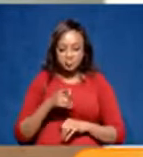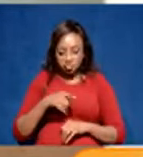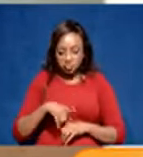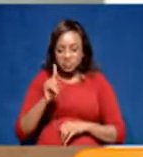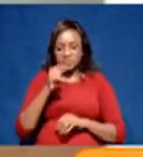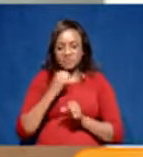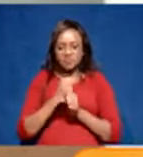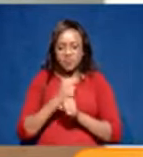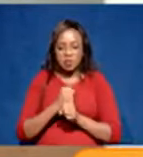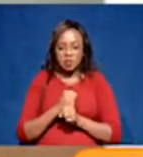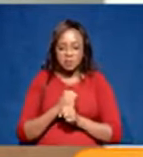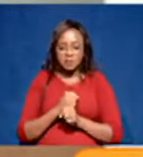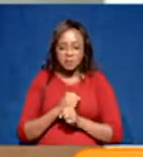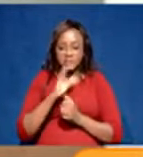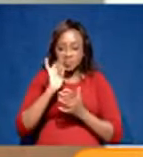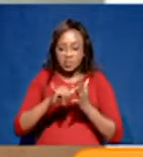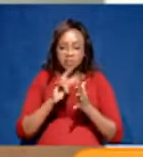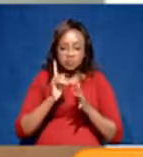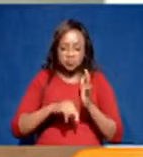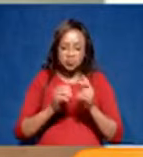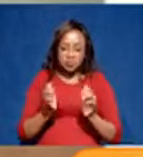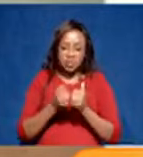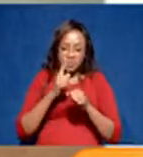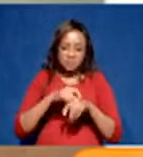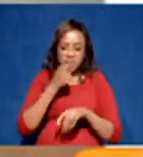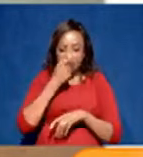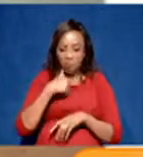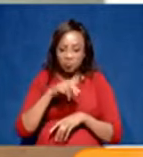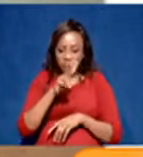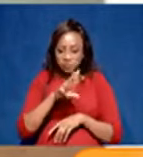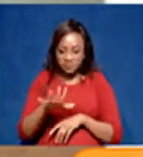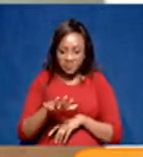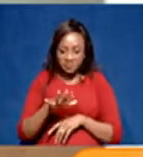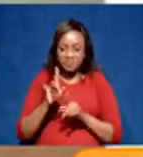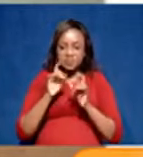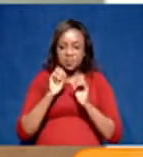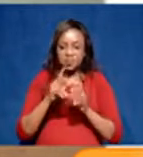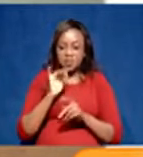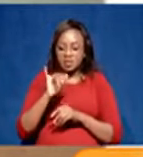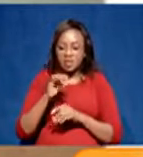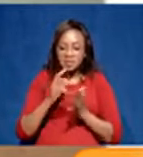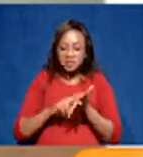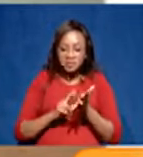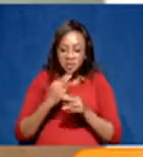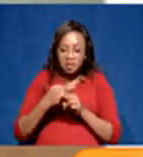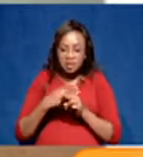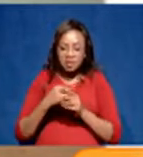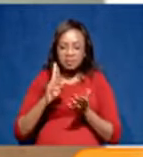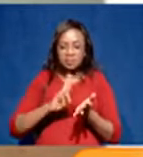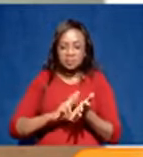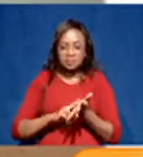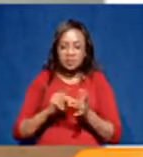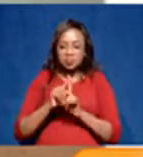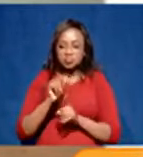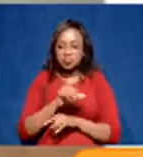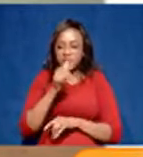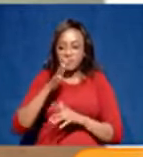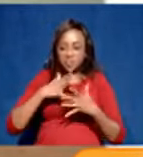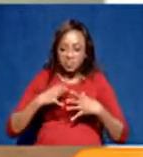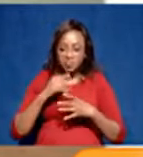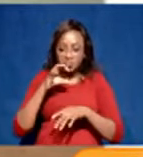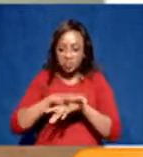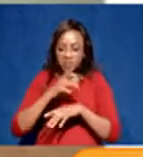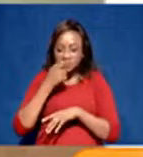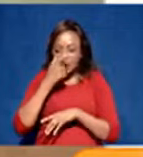own payments. So that is what happens at 25 years. Now we are going to go into registration. There are people who will not have attained 18 when we begin in